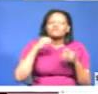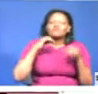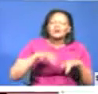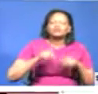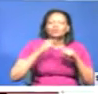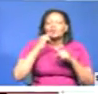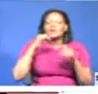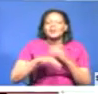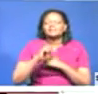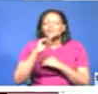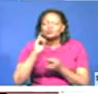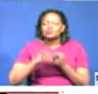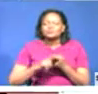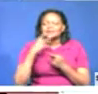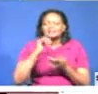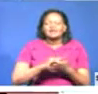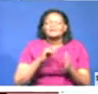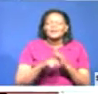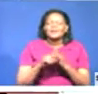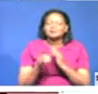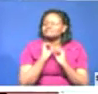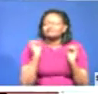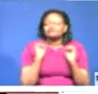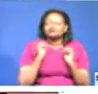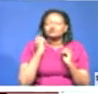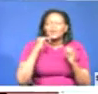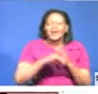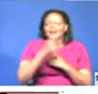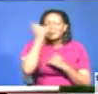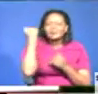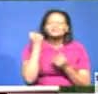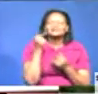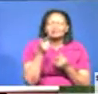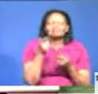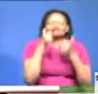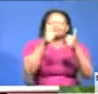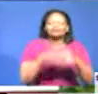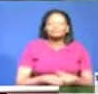GMO just to be seen that is planting GMO. They'll only plant it because it makes economic sense.